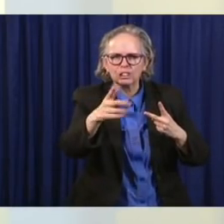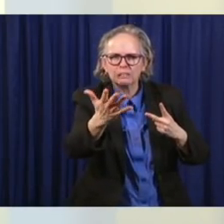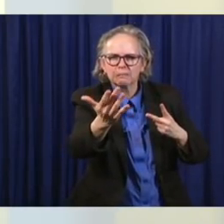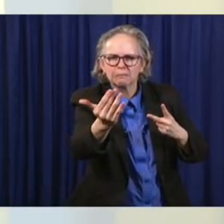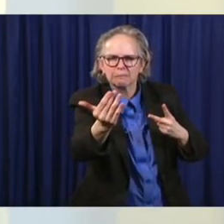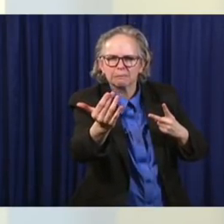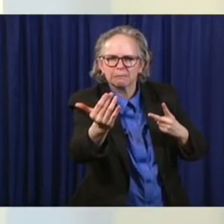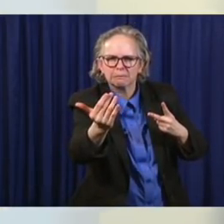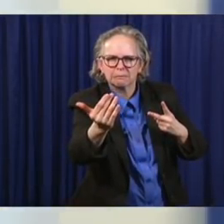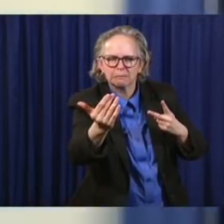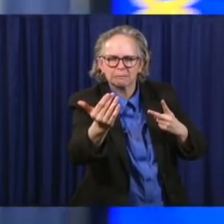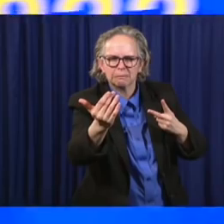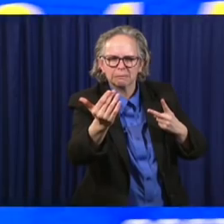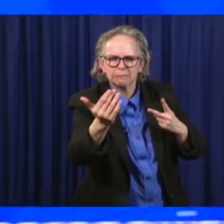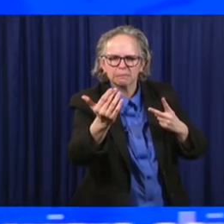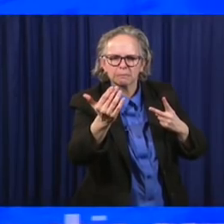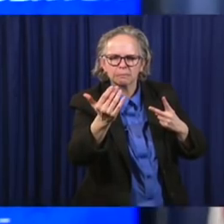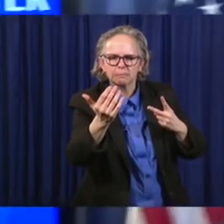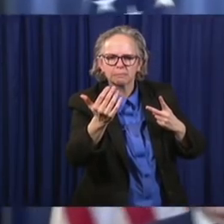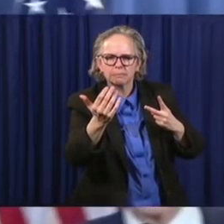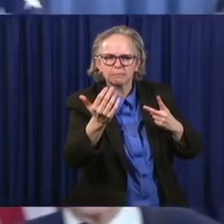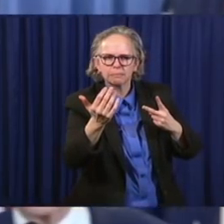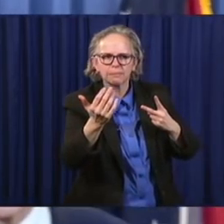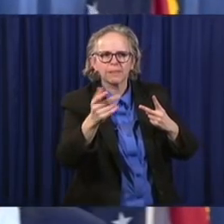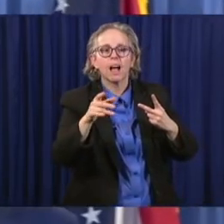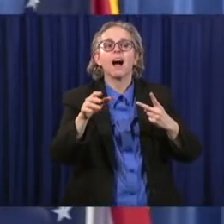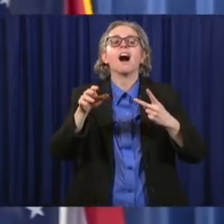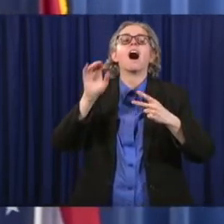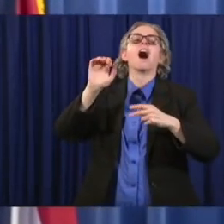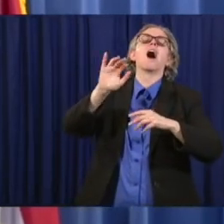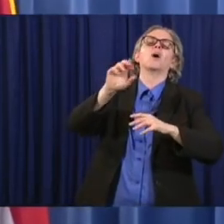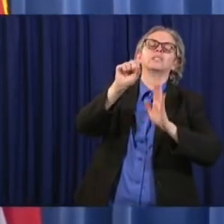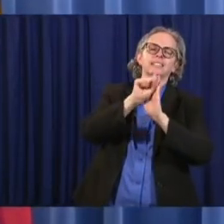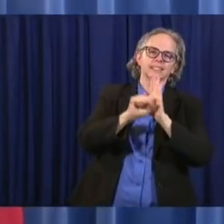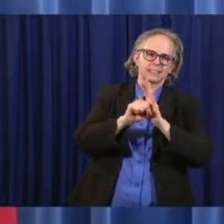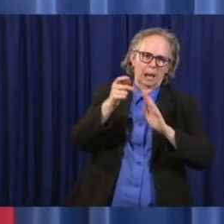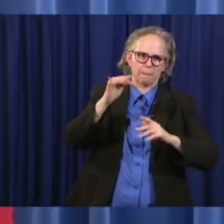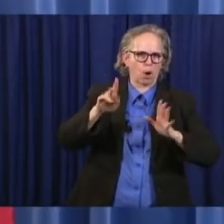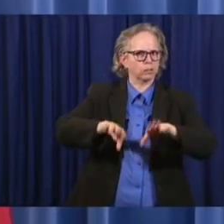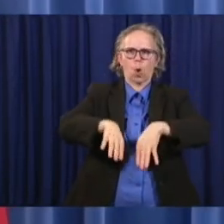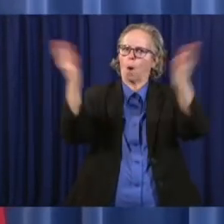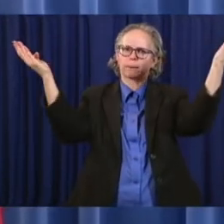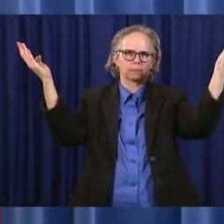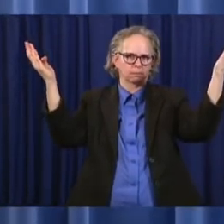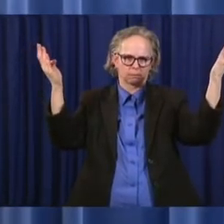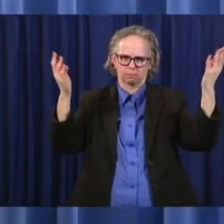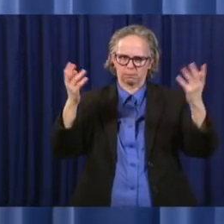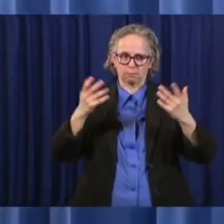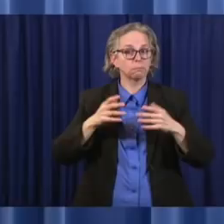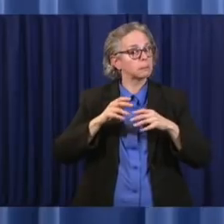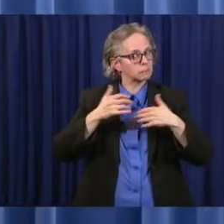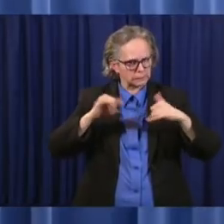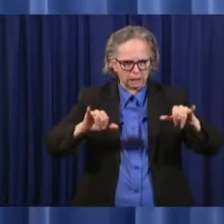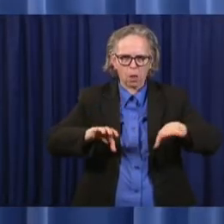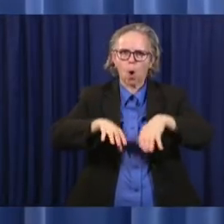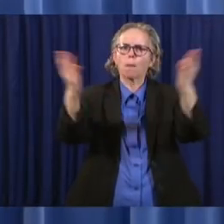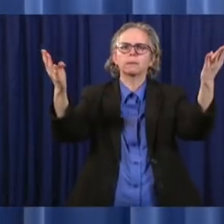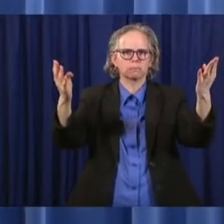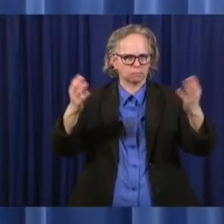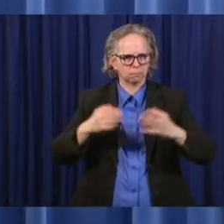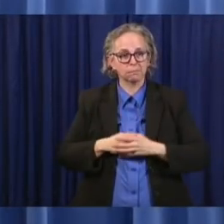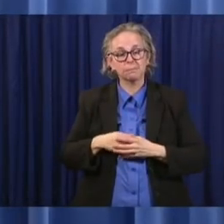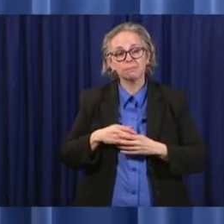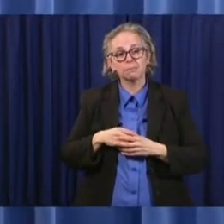antibody. Okay. State parks are open. They're going to remain open. As far as